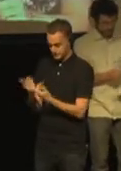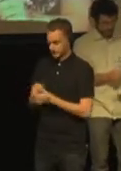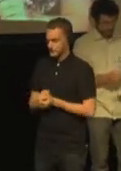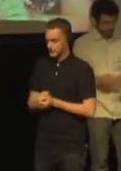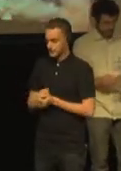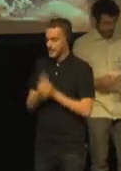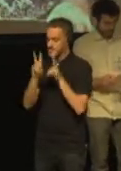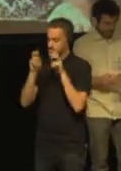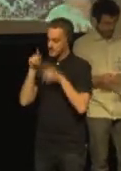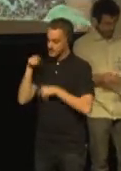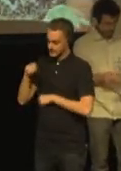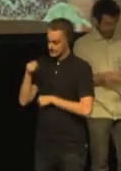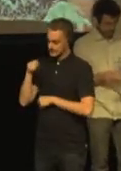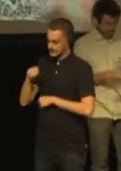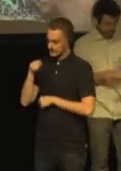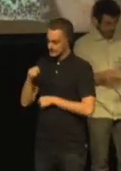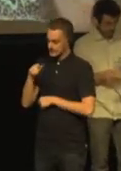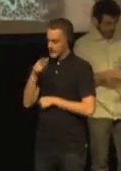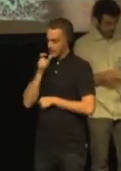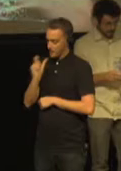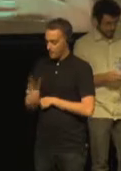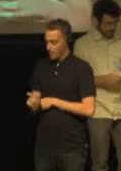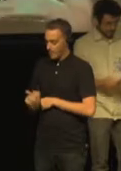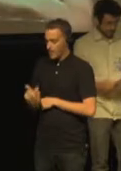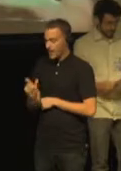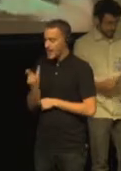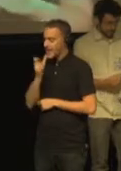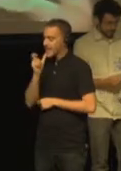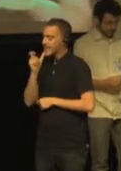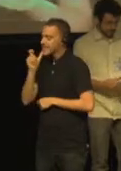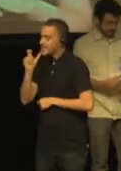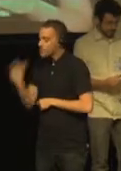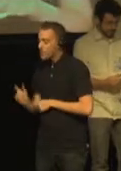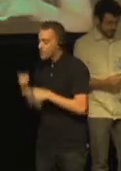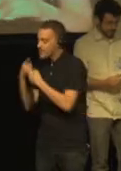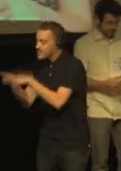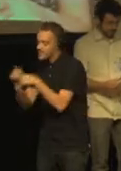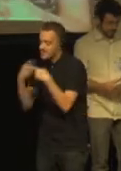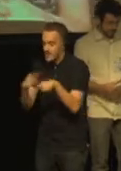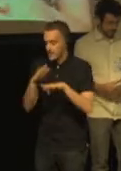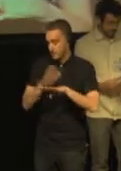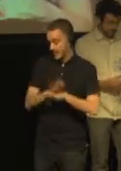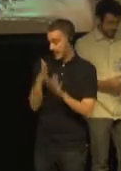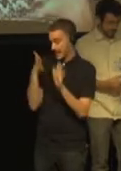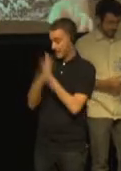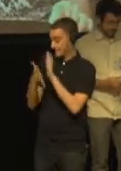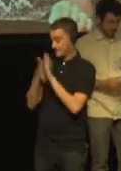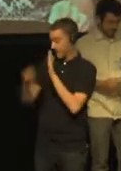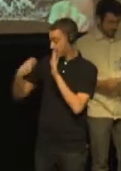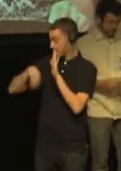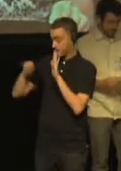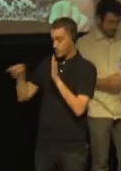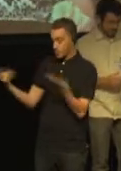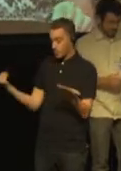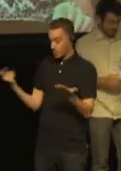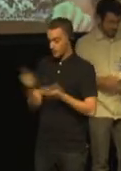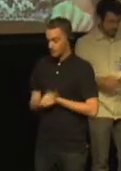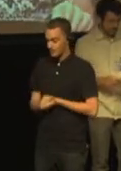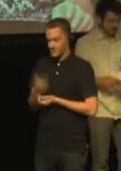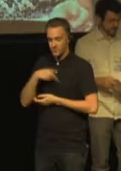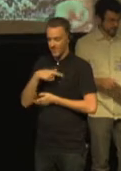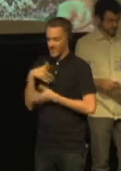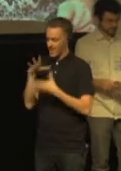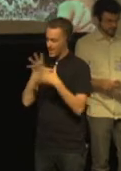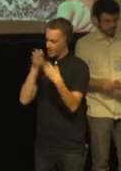different words for the same things, and some of the words that we used in the questionnaire weren't understandable in some of the other